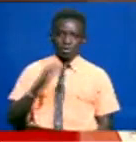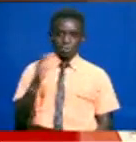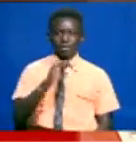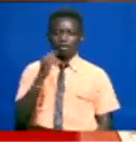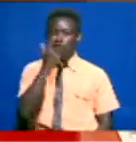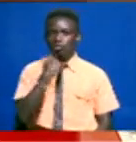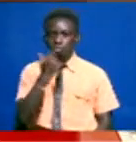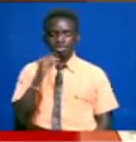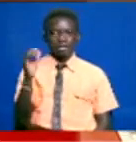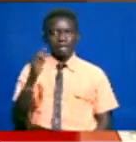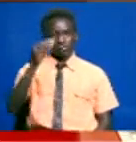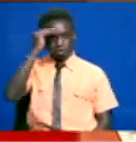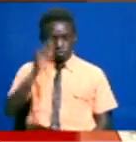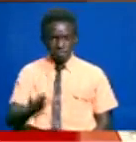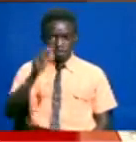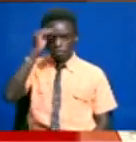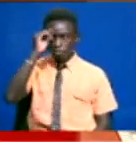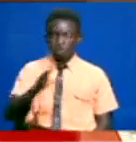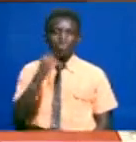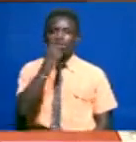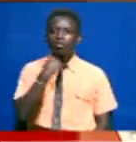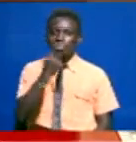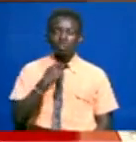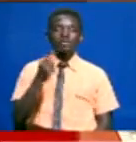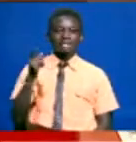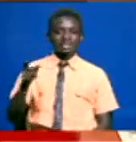the students who are stakeholders number one.